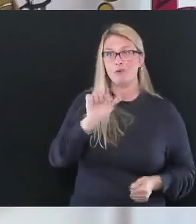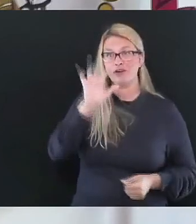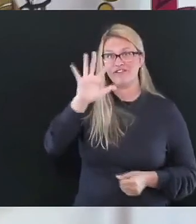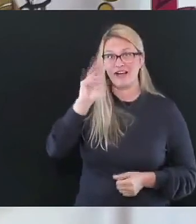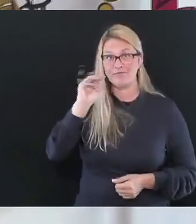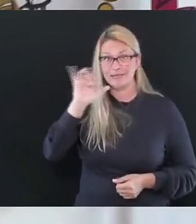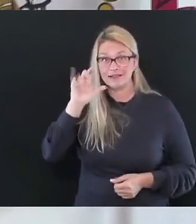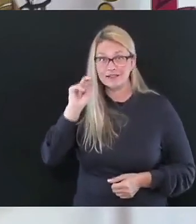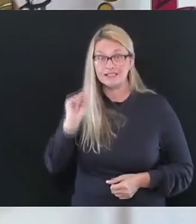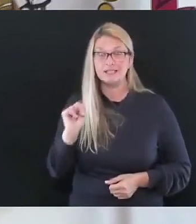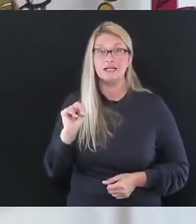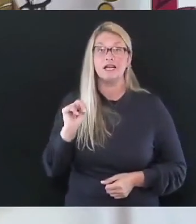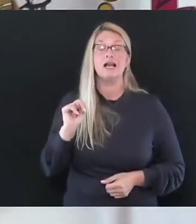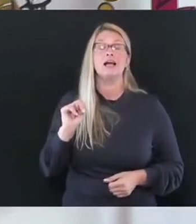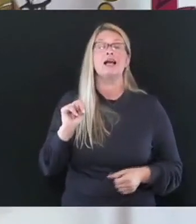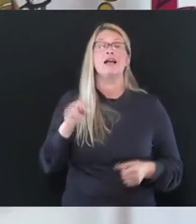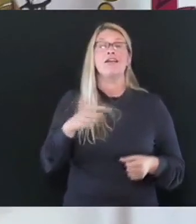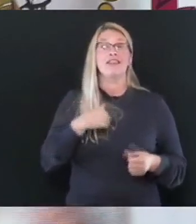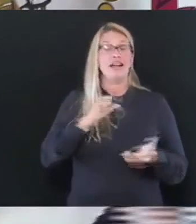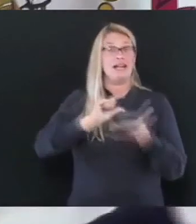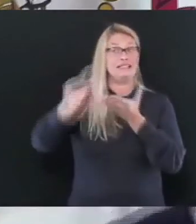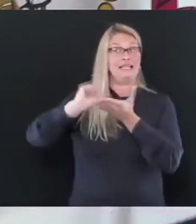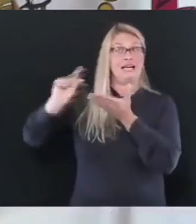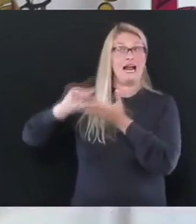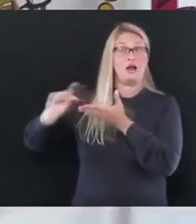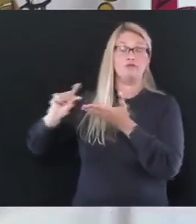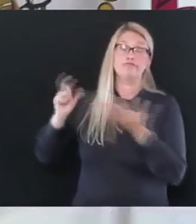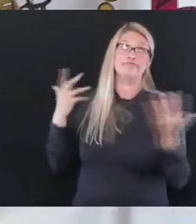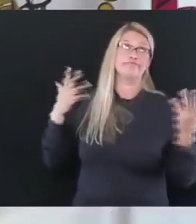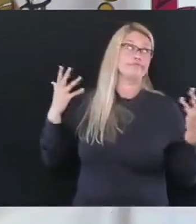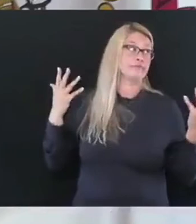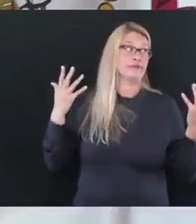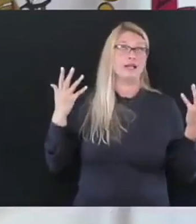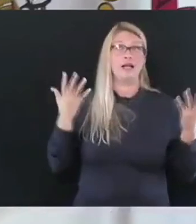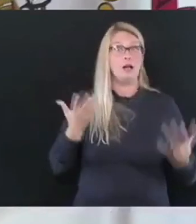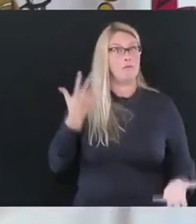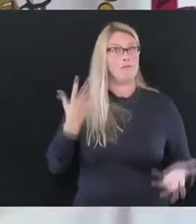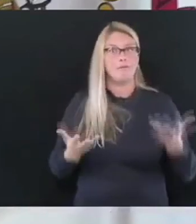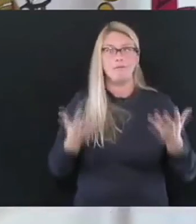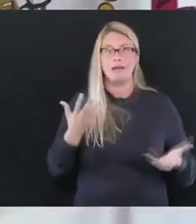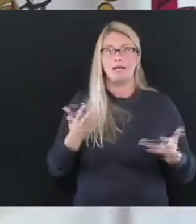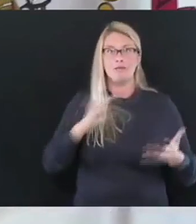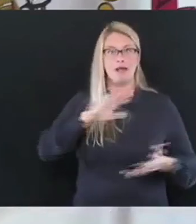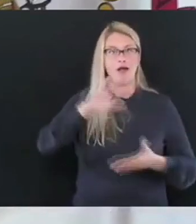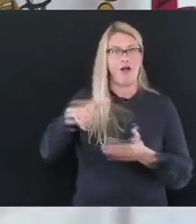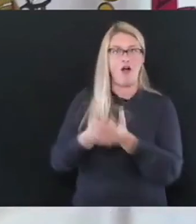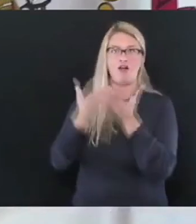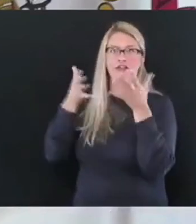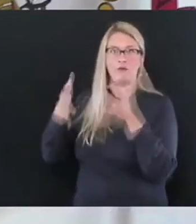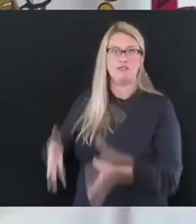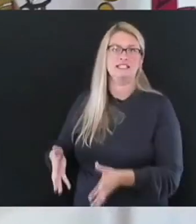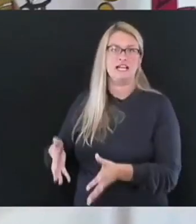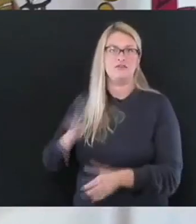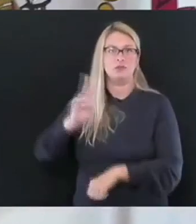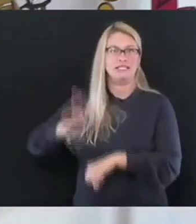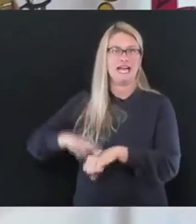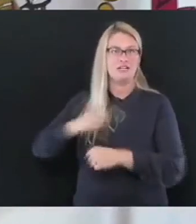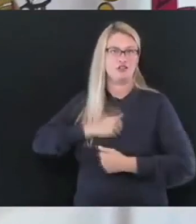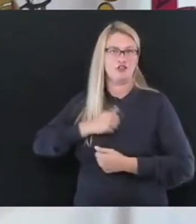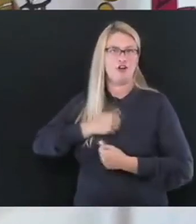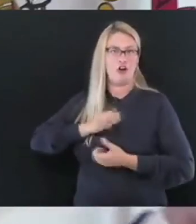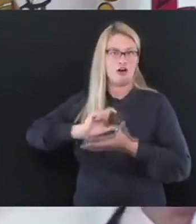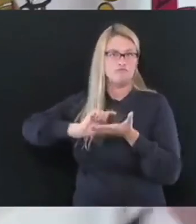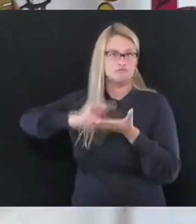million. Then in addition to that, I sent out, almost all the balance of the monies went to the National